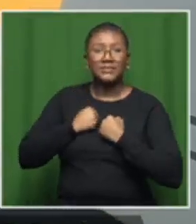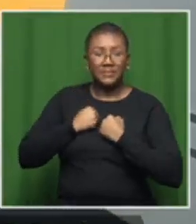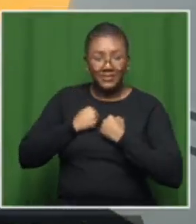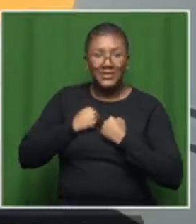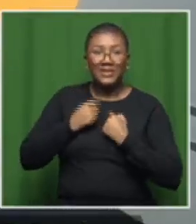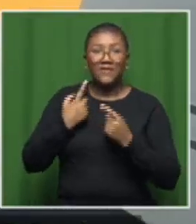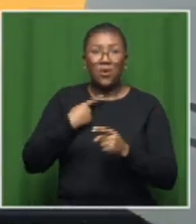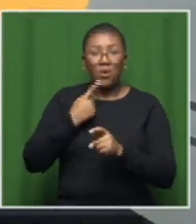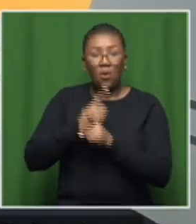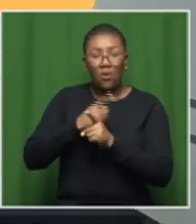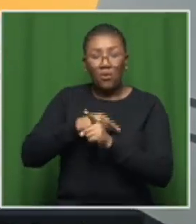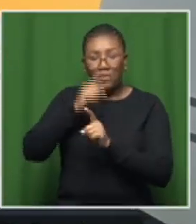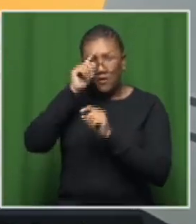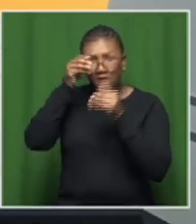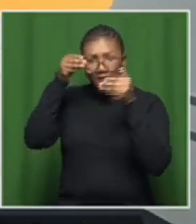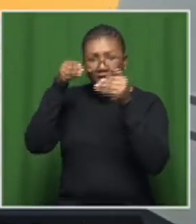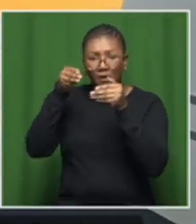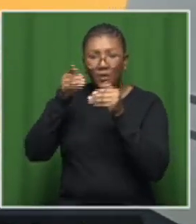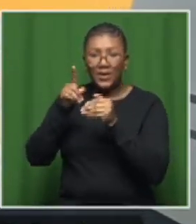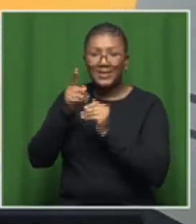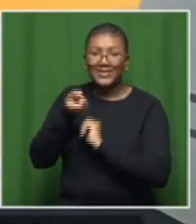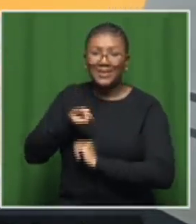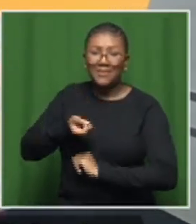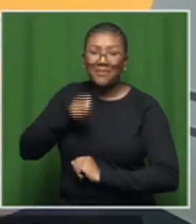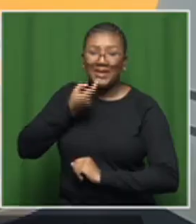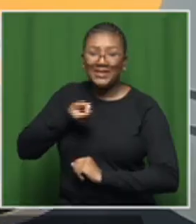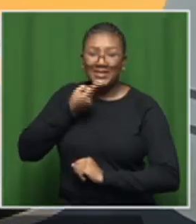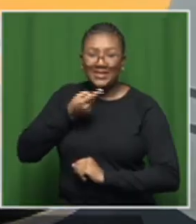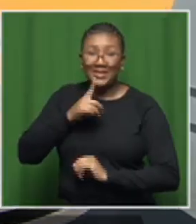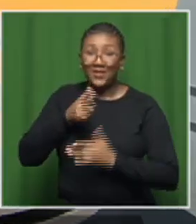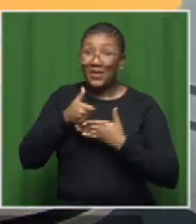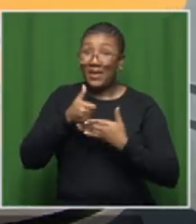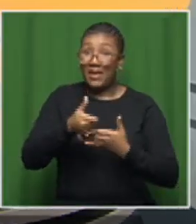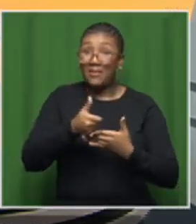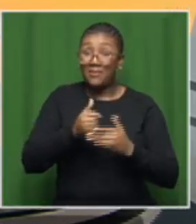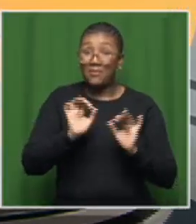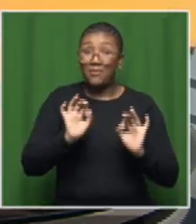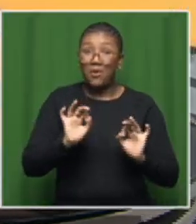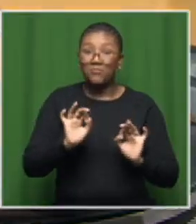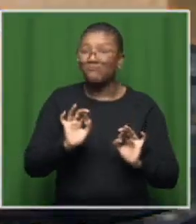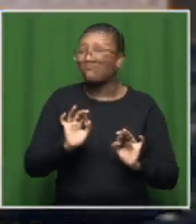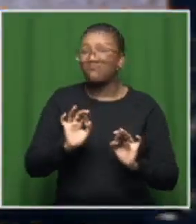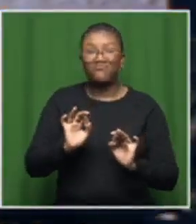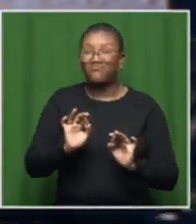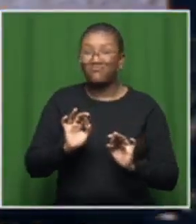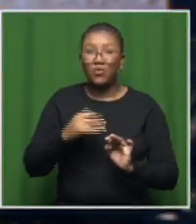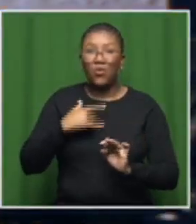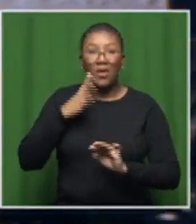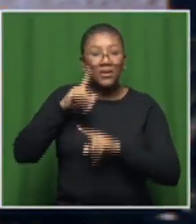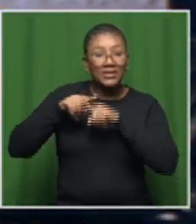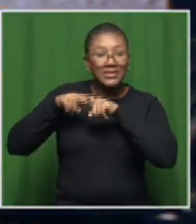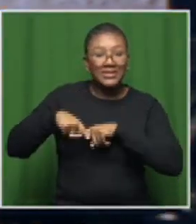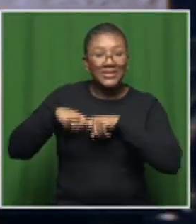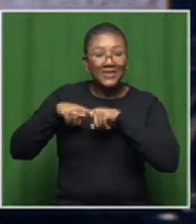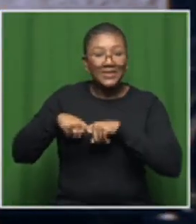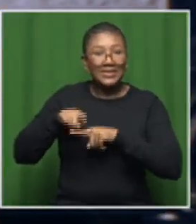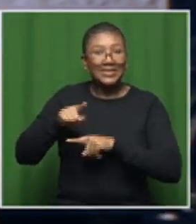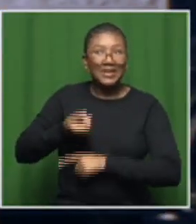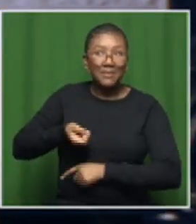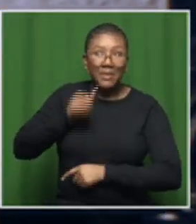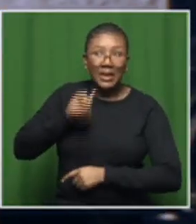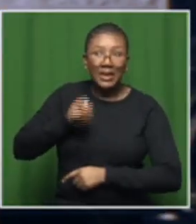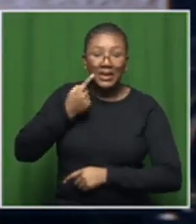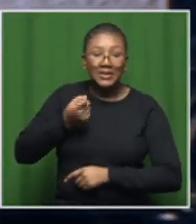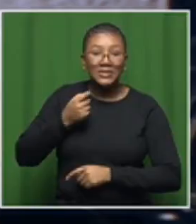tend to take the responsibility away from the individual for their role in their maintaining their mental health and